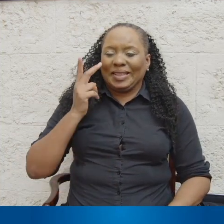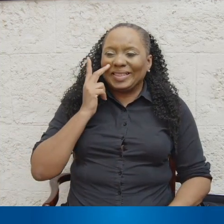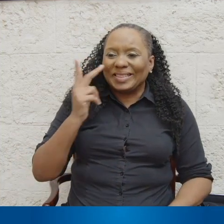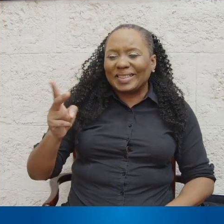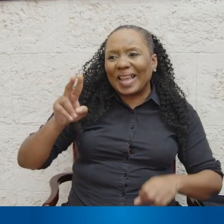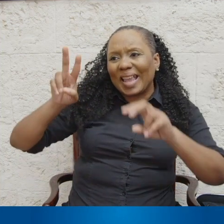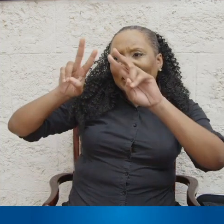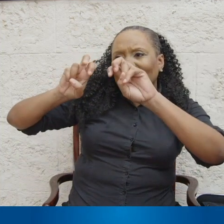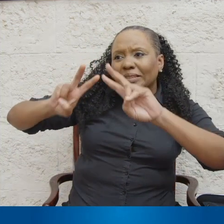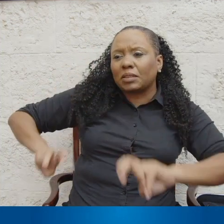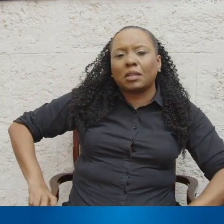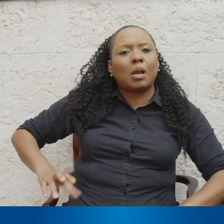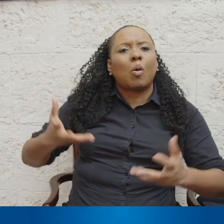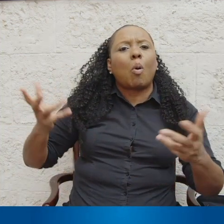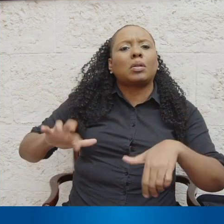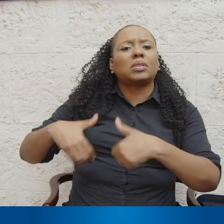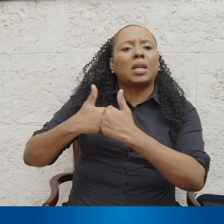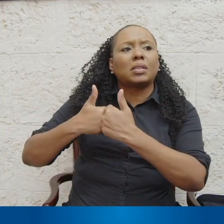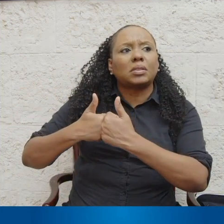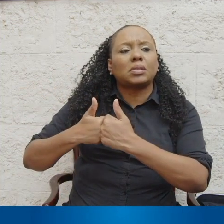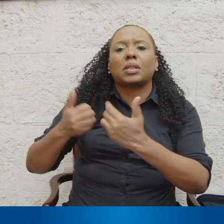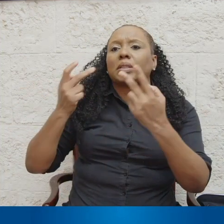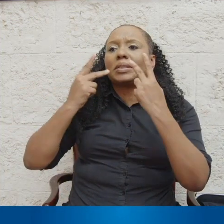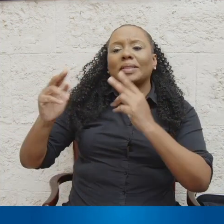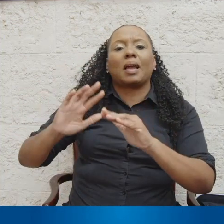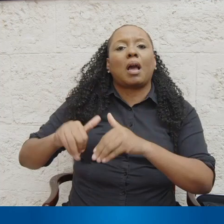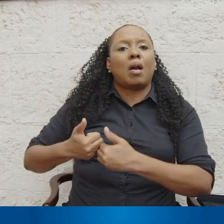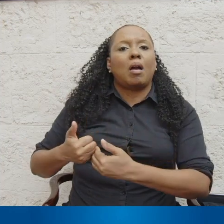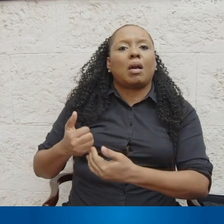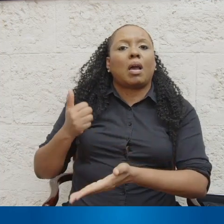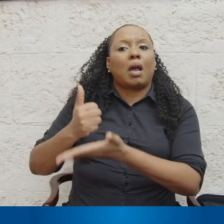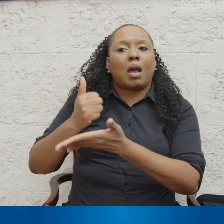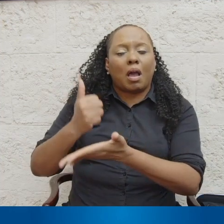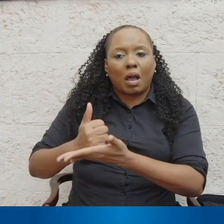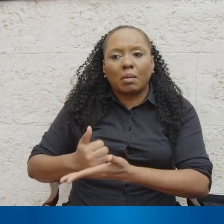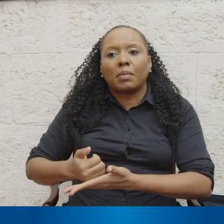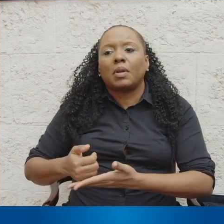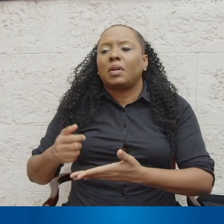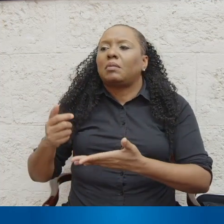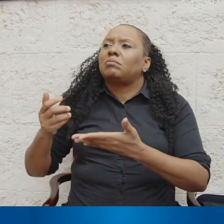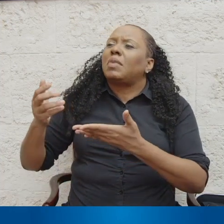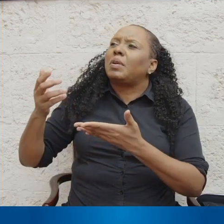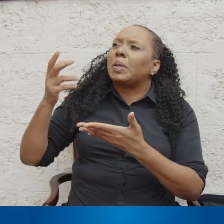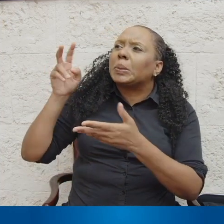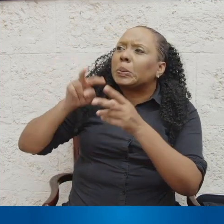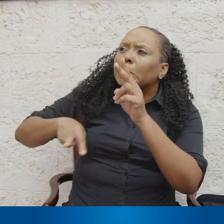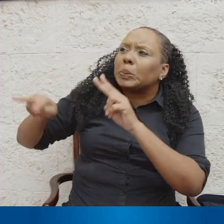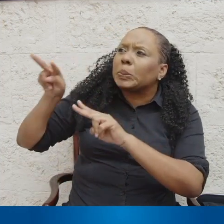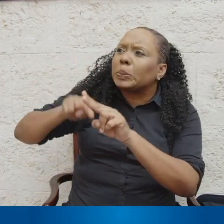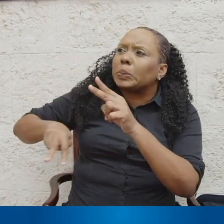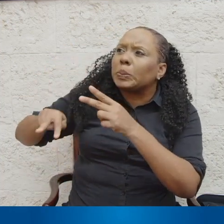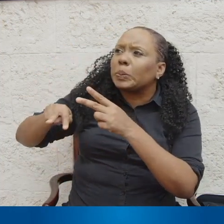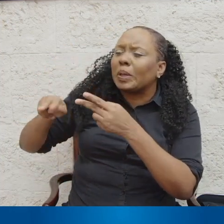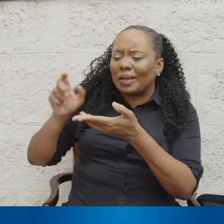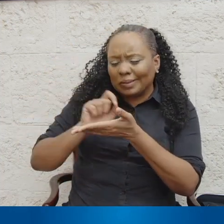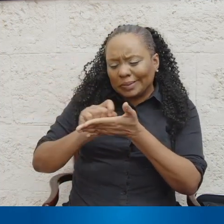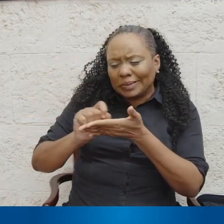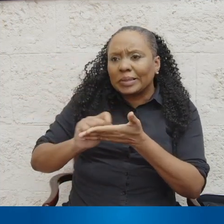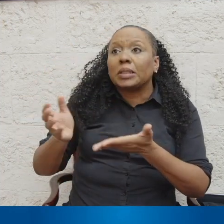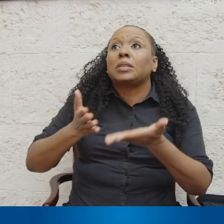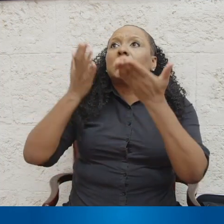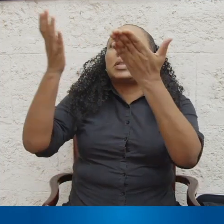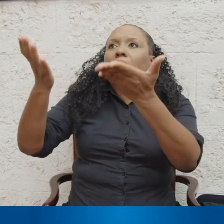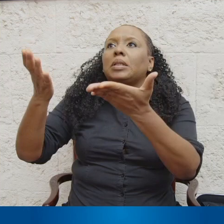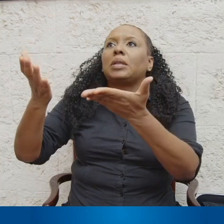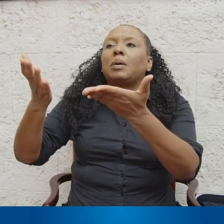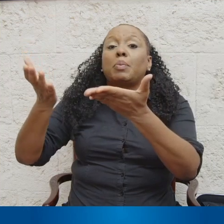challenges are, and also help us to develop the proposals out of that. And then now we also then have a bank that will allow us to do the funding, so